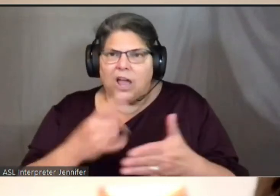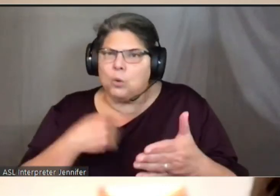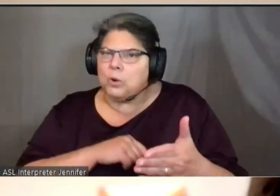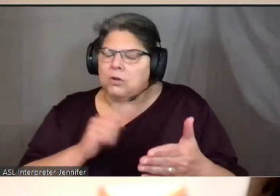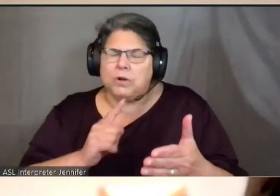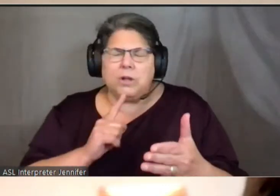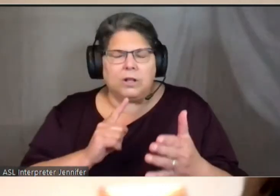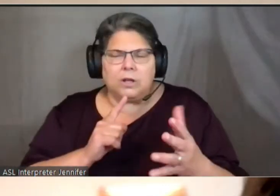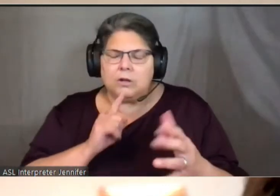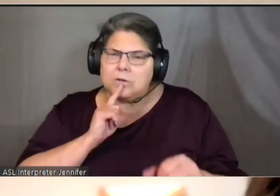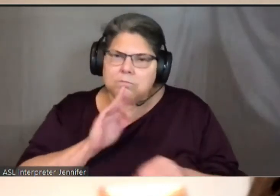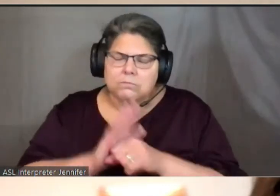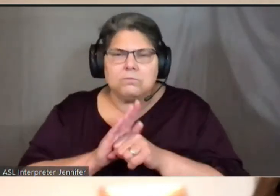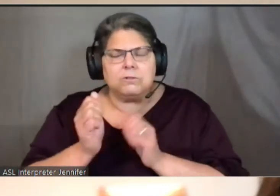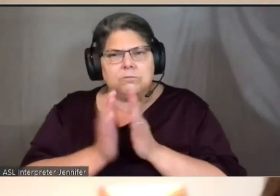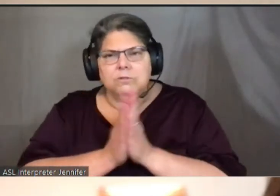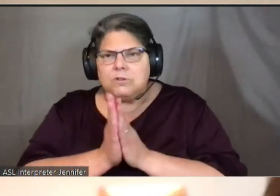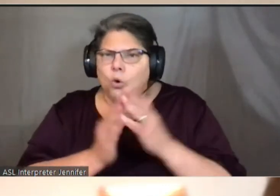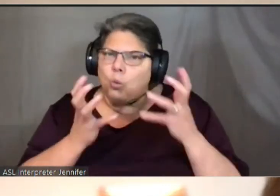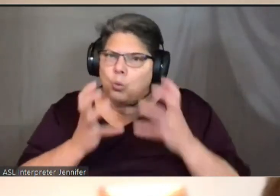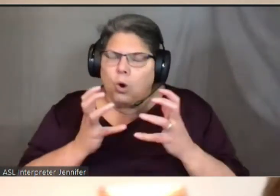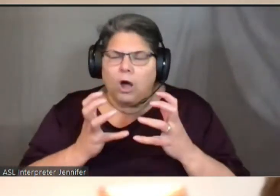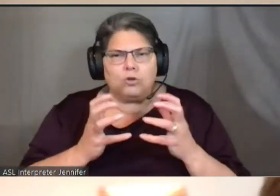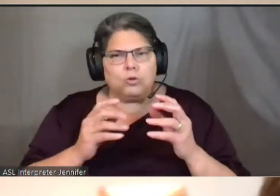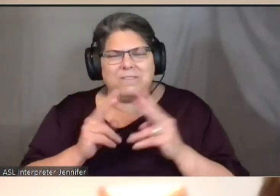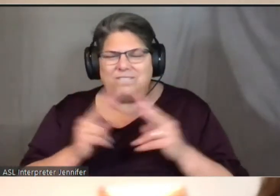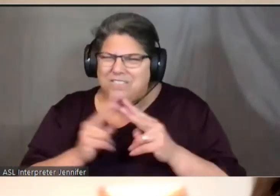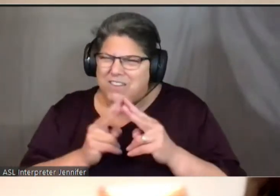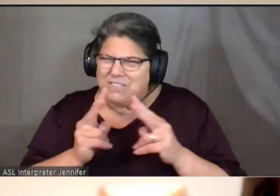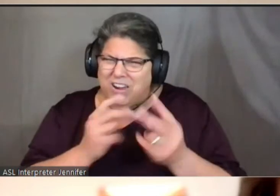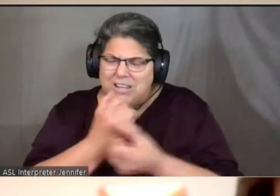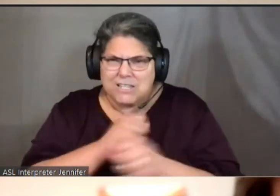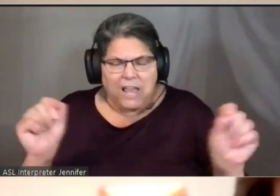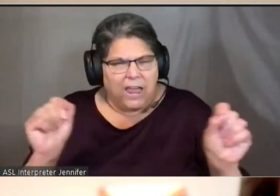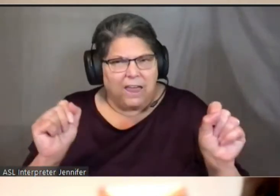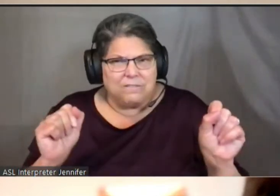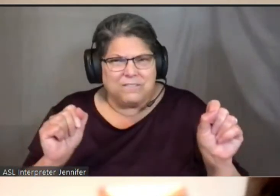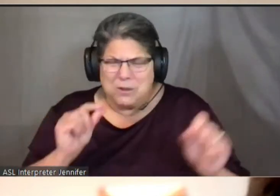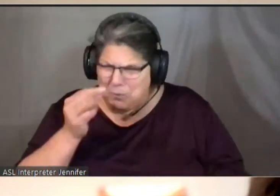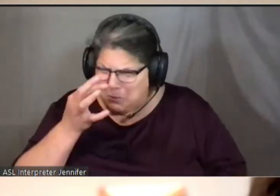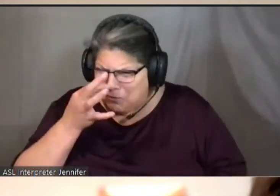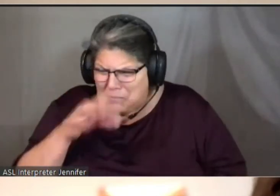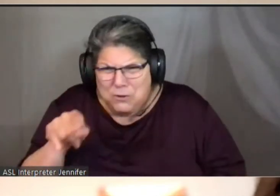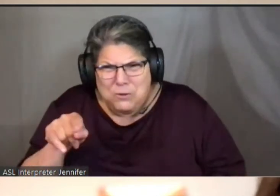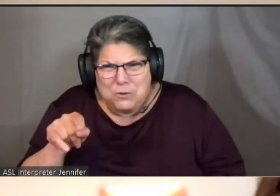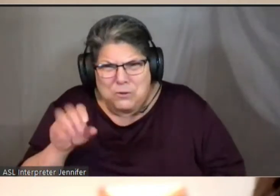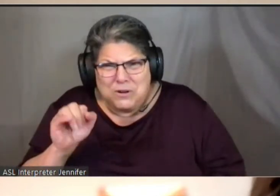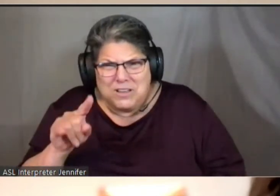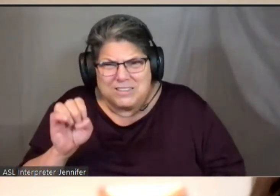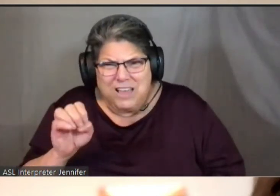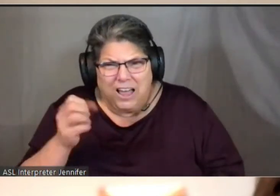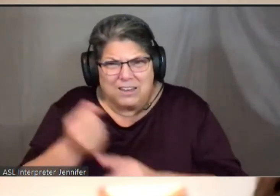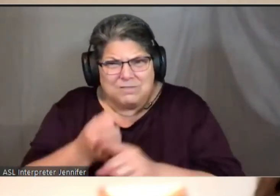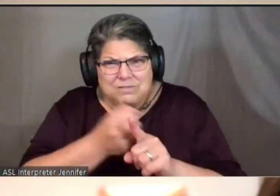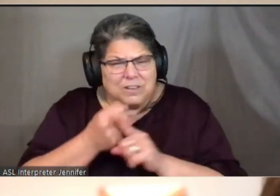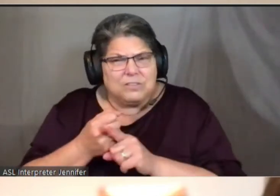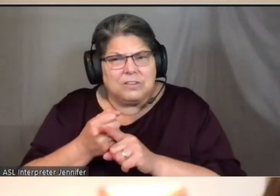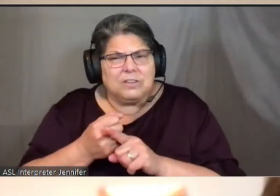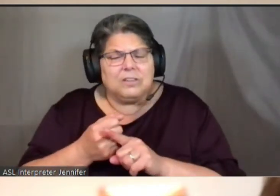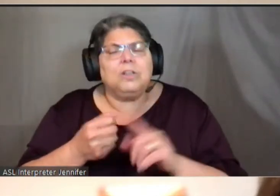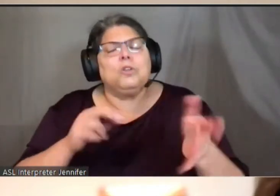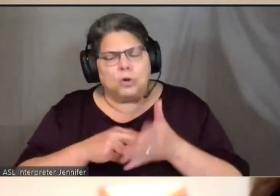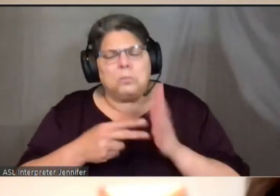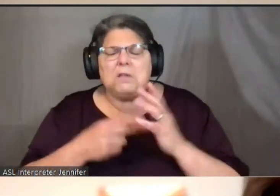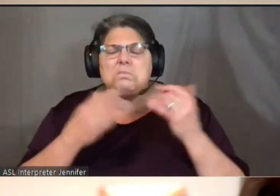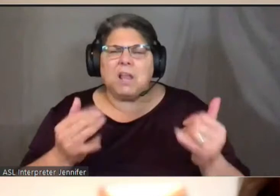to our ability to detect this tiny number of side effects. The recommendation now is that we can resume offering the